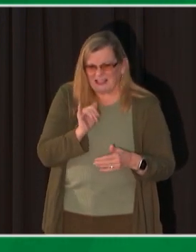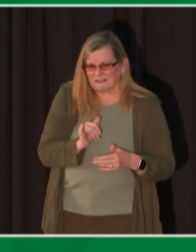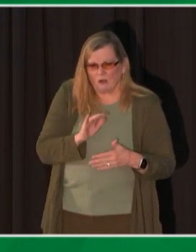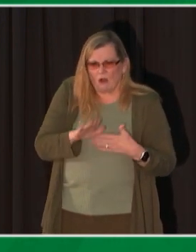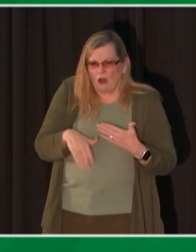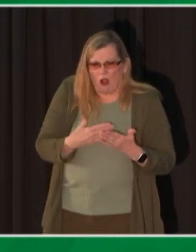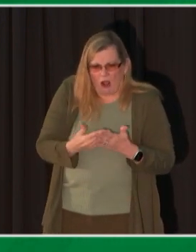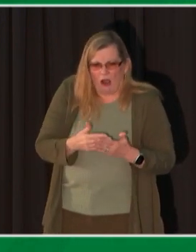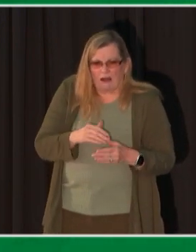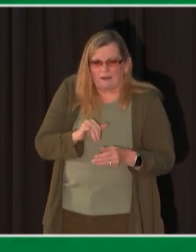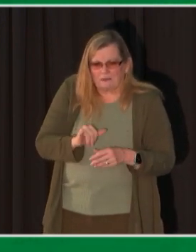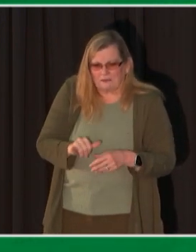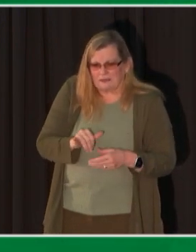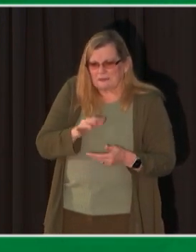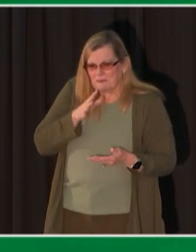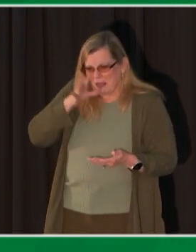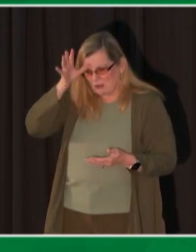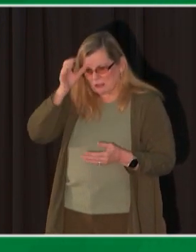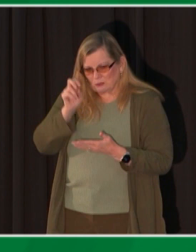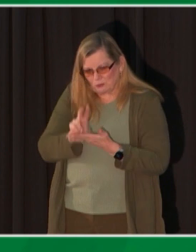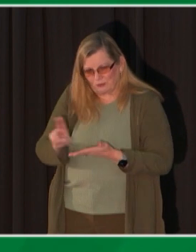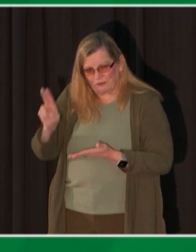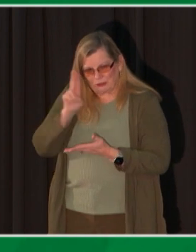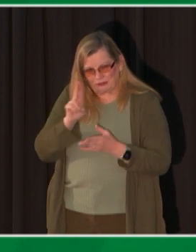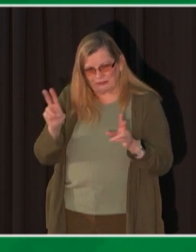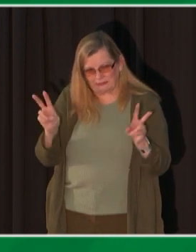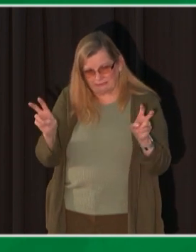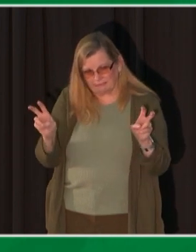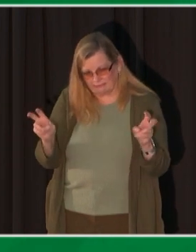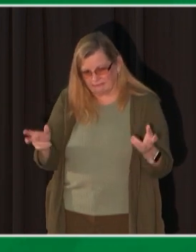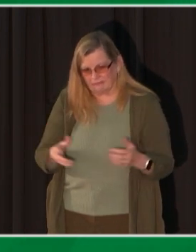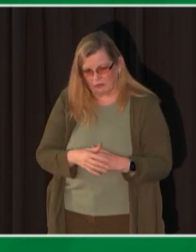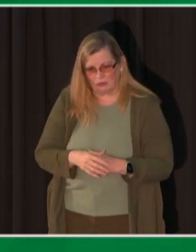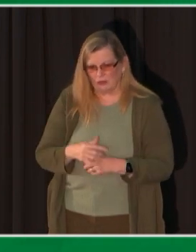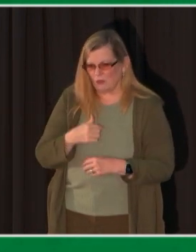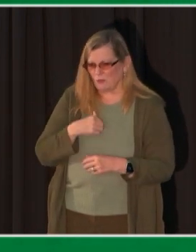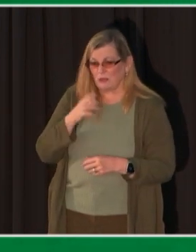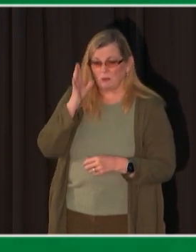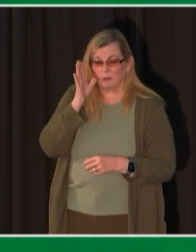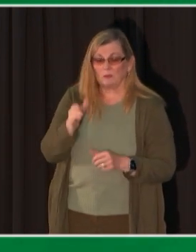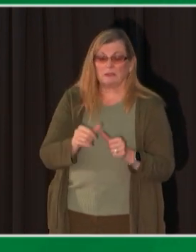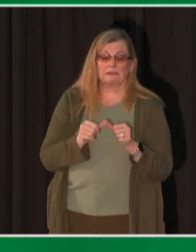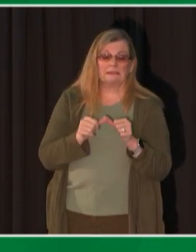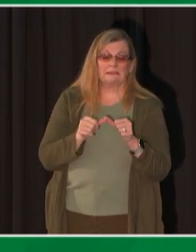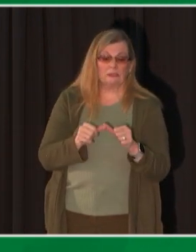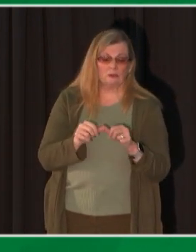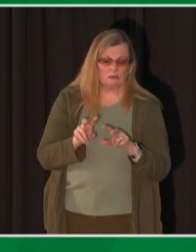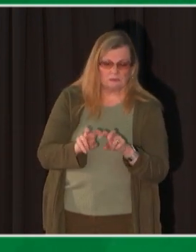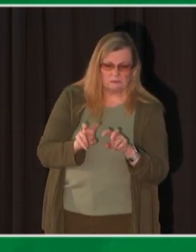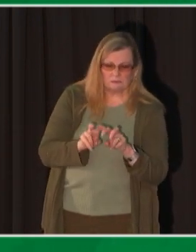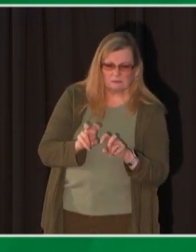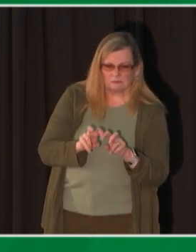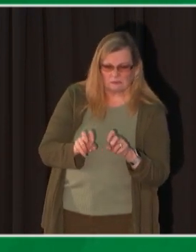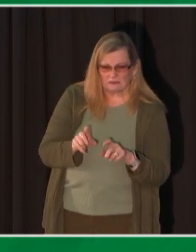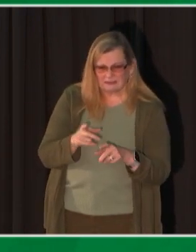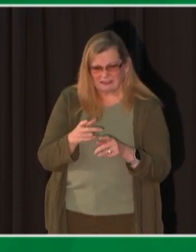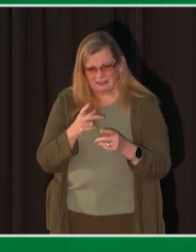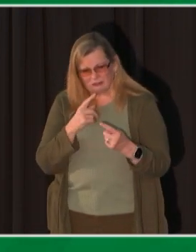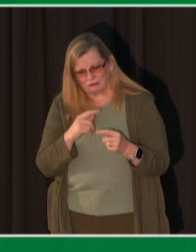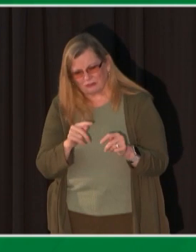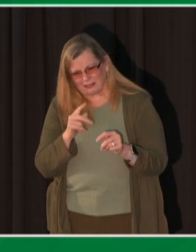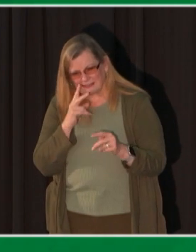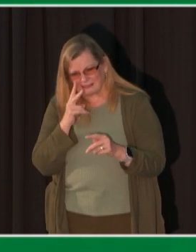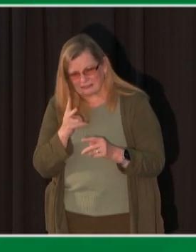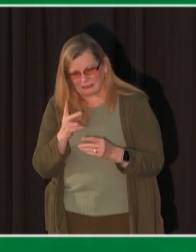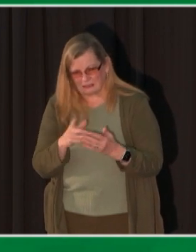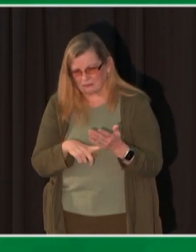us in terms of what they need for learning at home, and then we'll continue to be nimble appropriately. Mayor, next up is Sophie Kaplan from